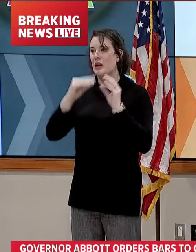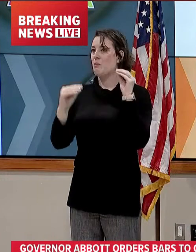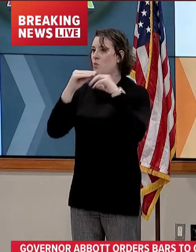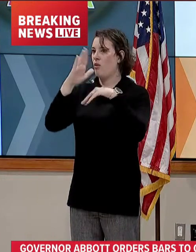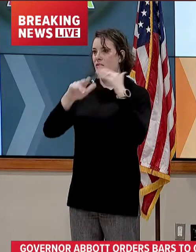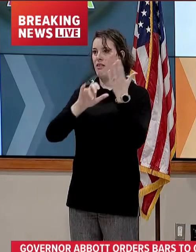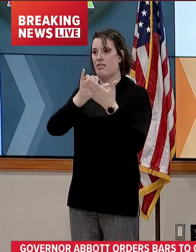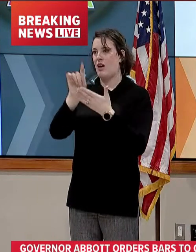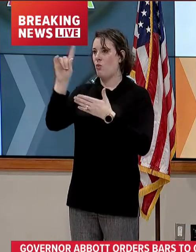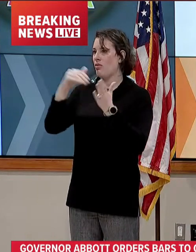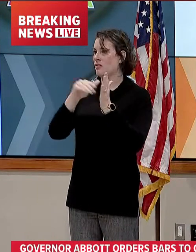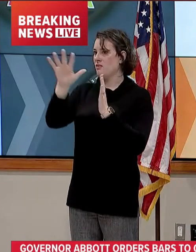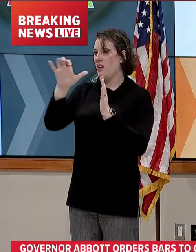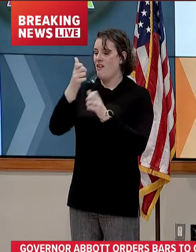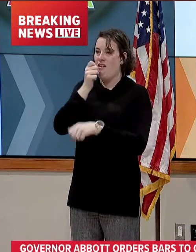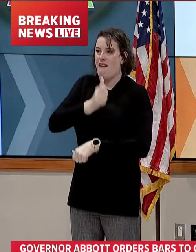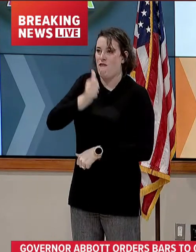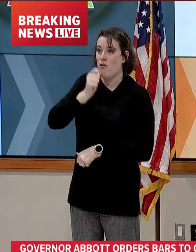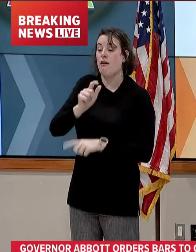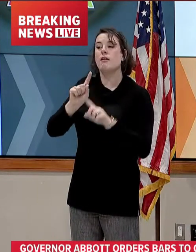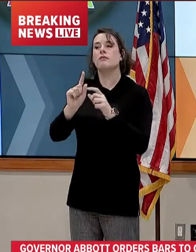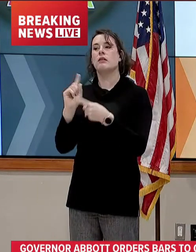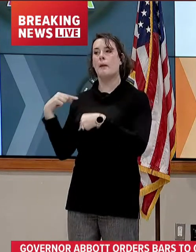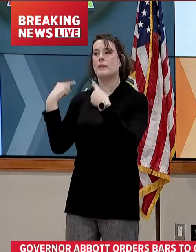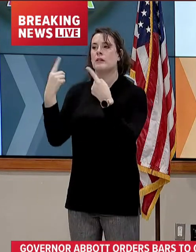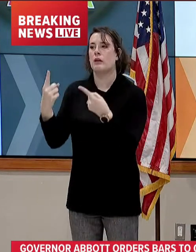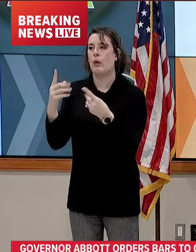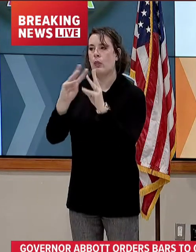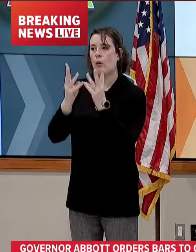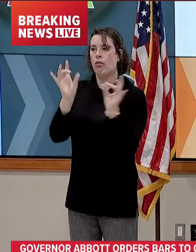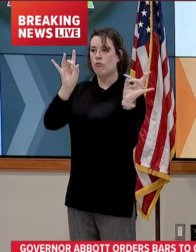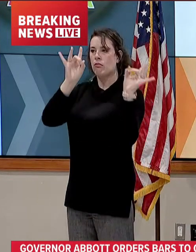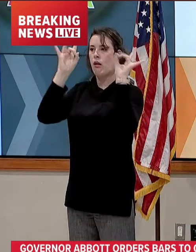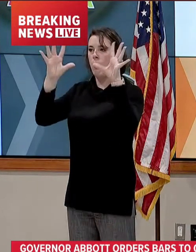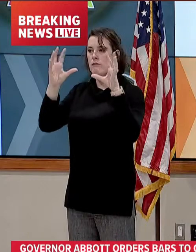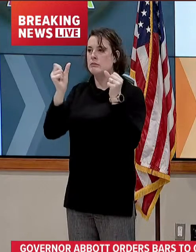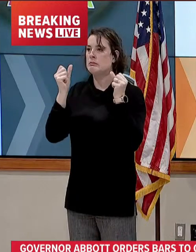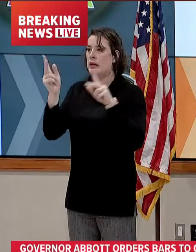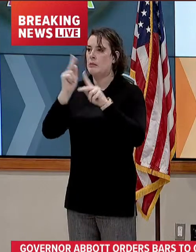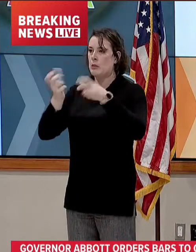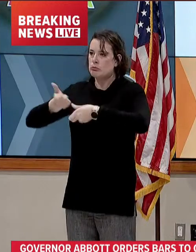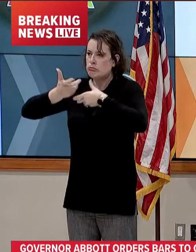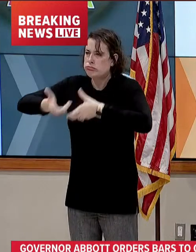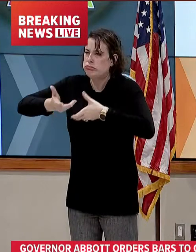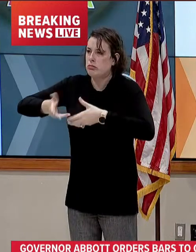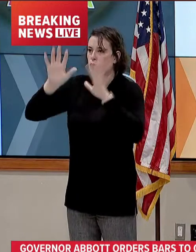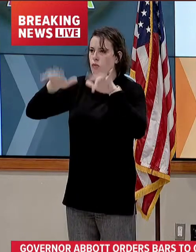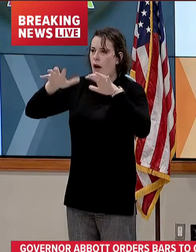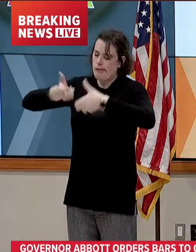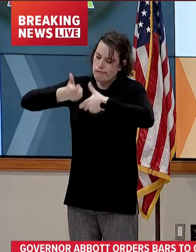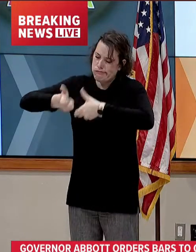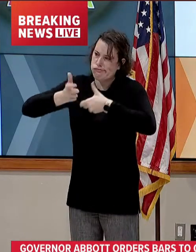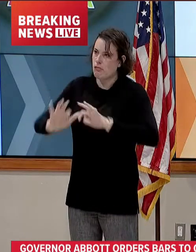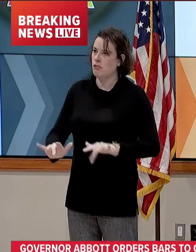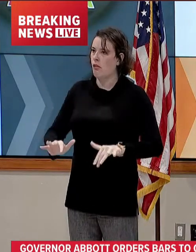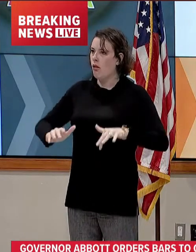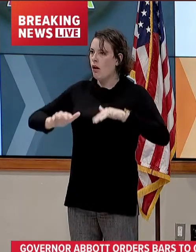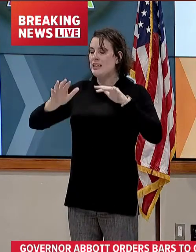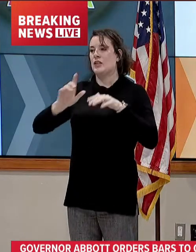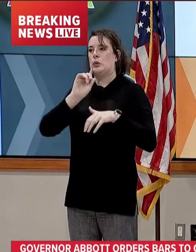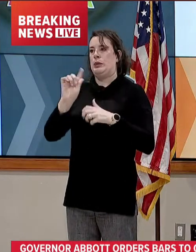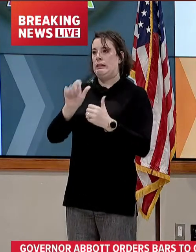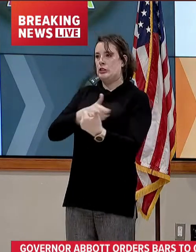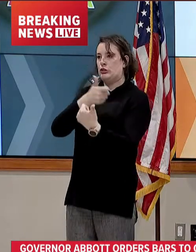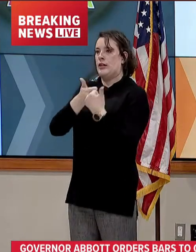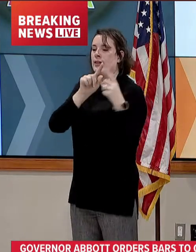fact, until the weather played havoc, we've had a lot of rain, as you know, some even flooding. That's really changed and challenged some of those